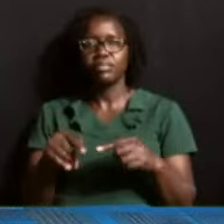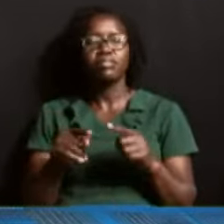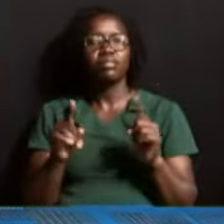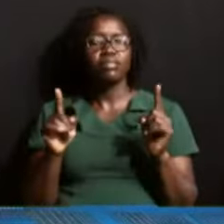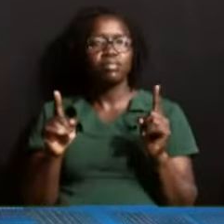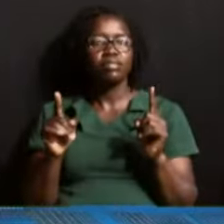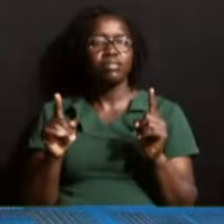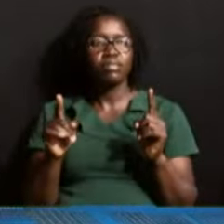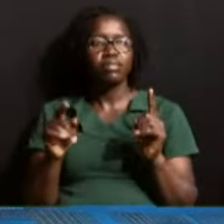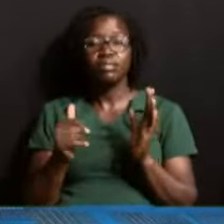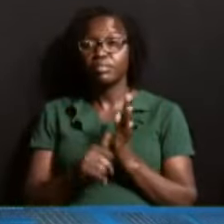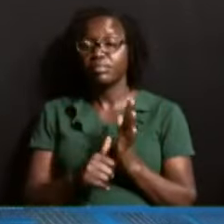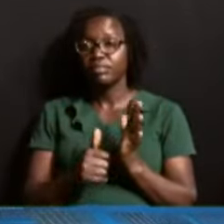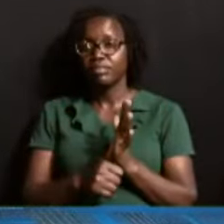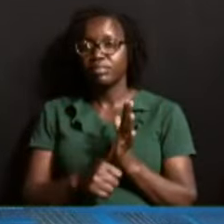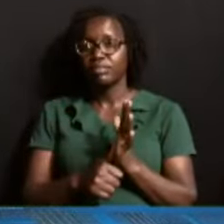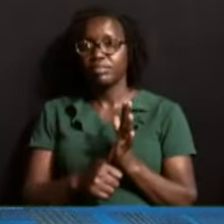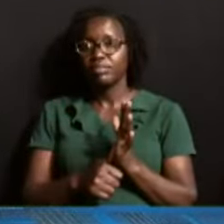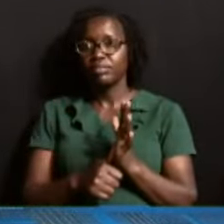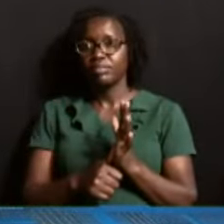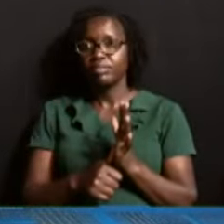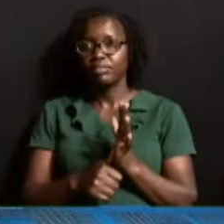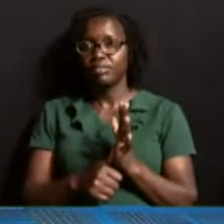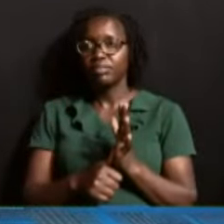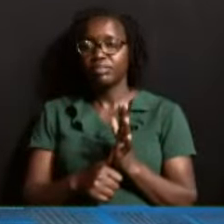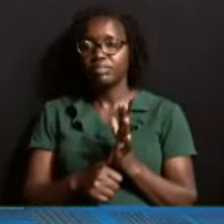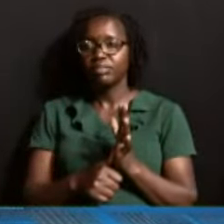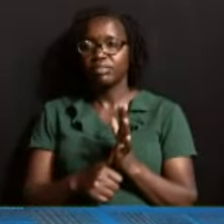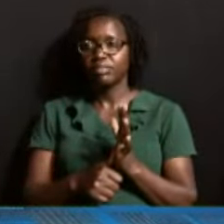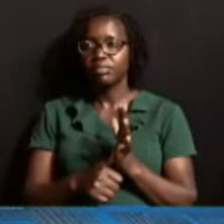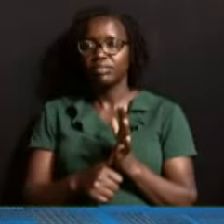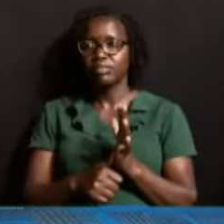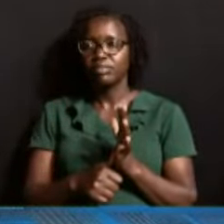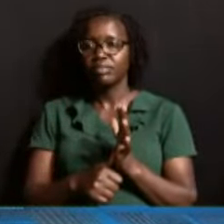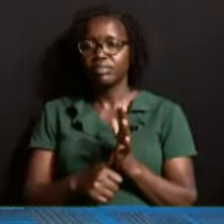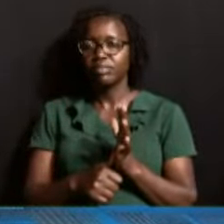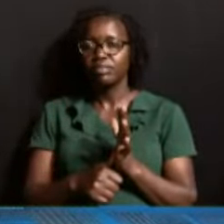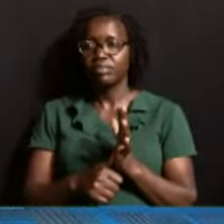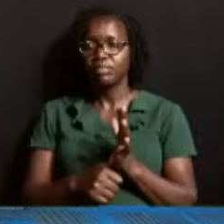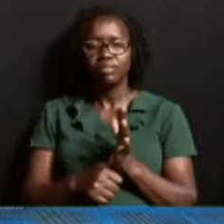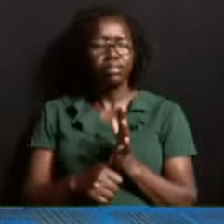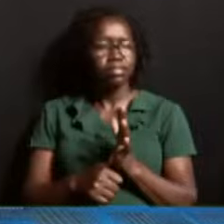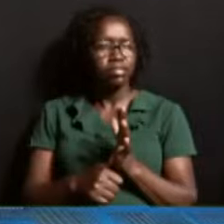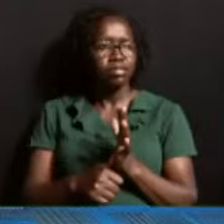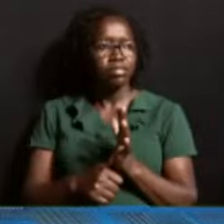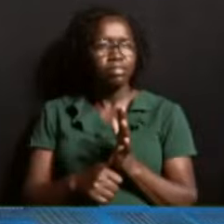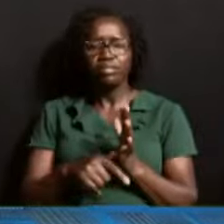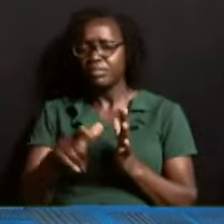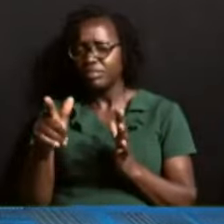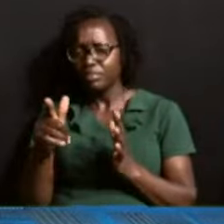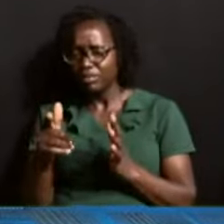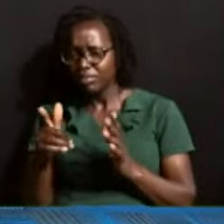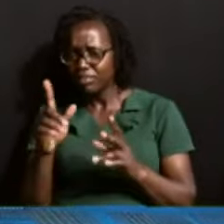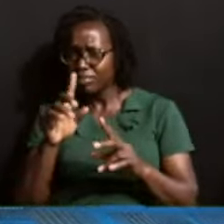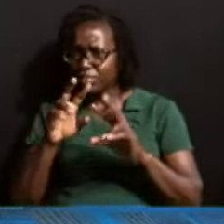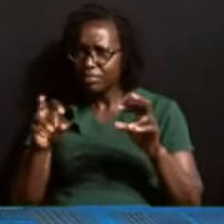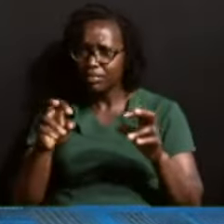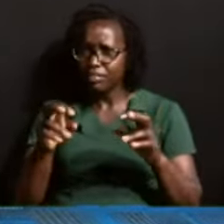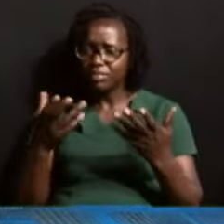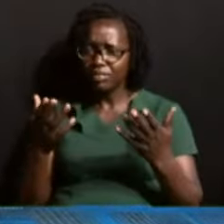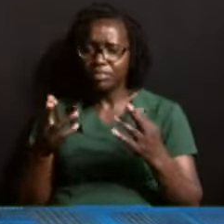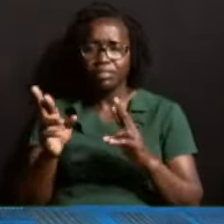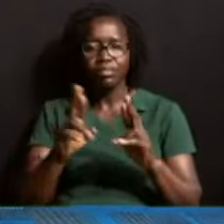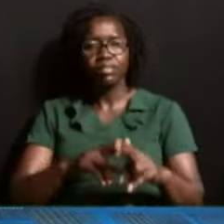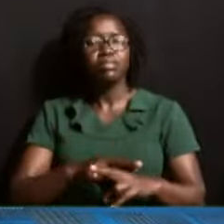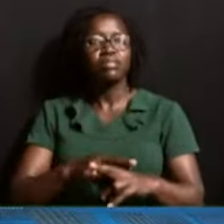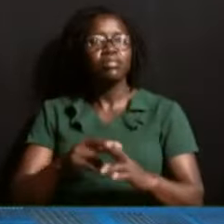in trouble, what sort of pillow do you rest your problems on? I was talking